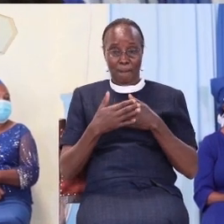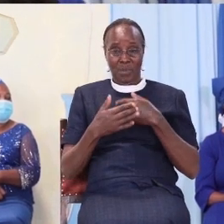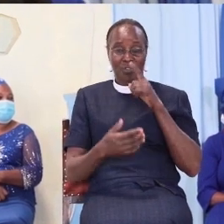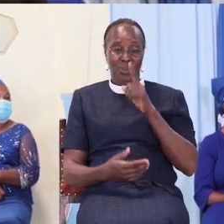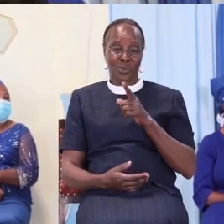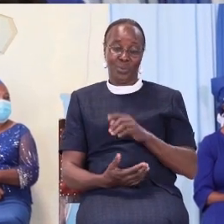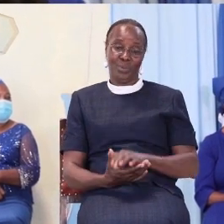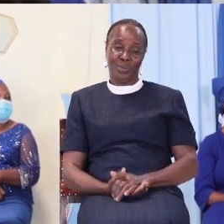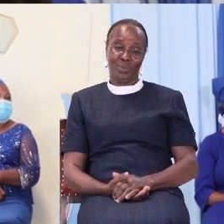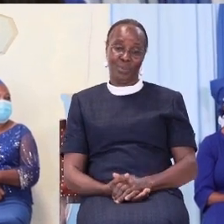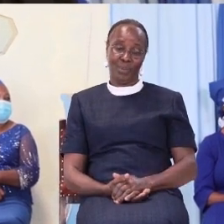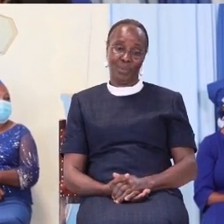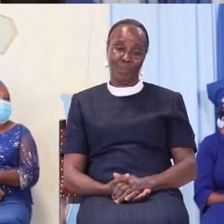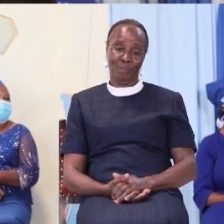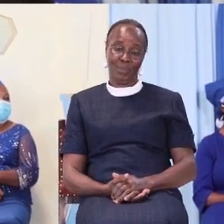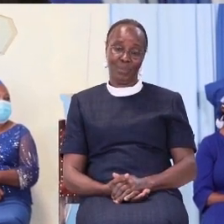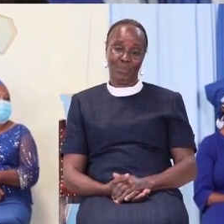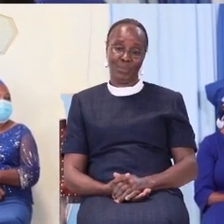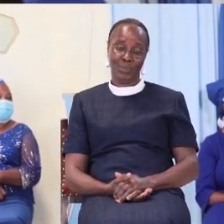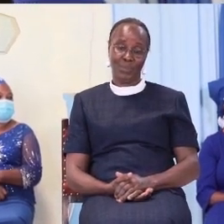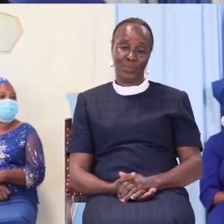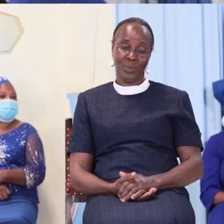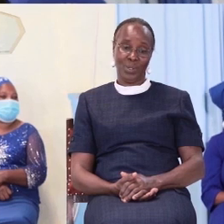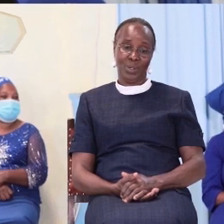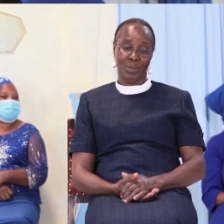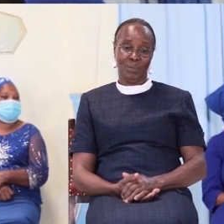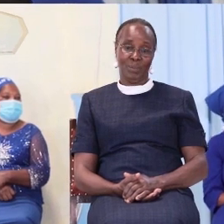destroy, I will subdue,